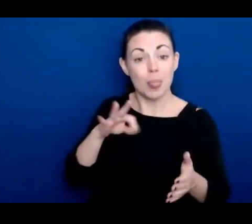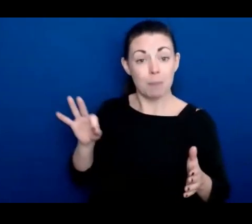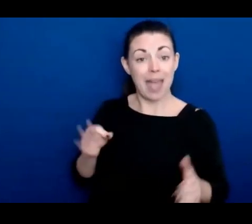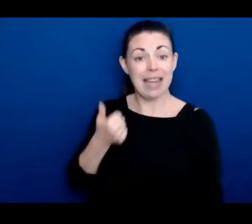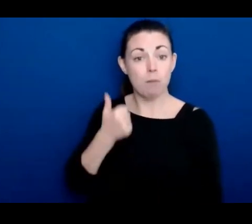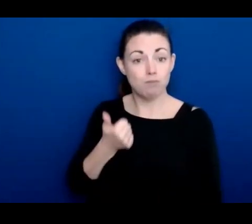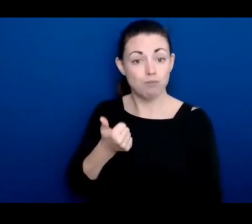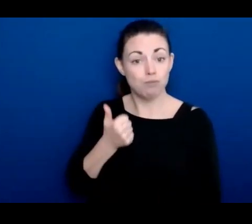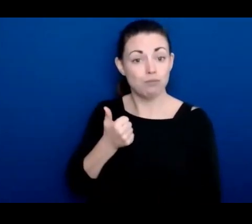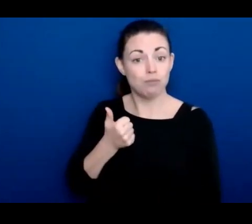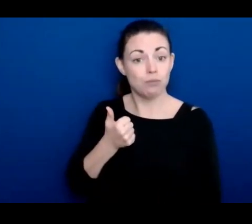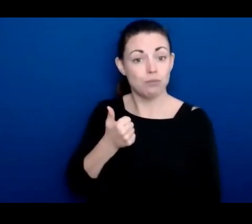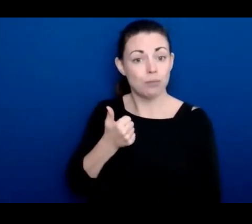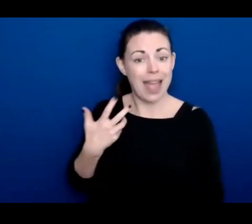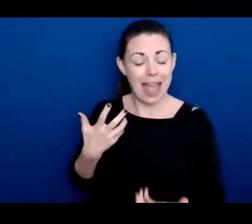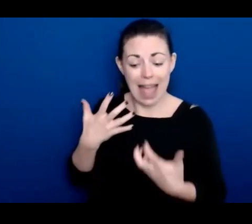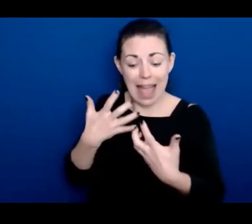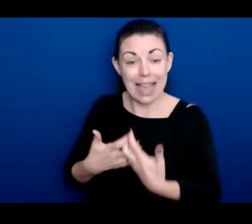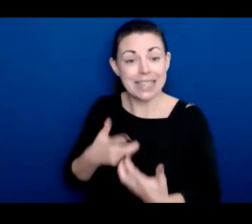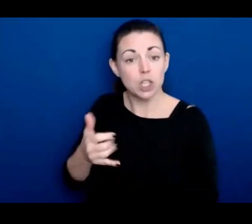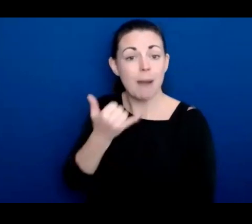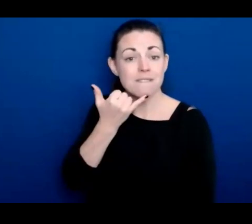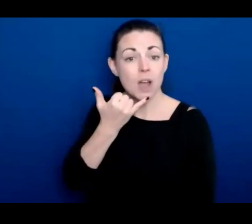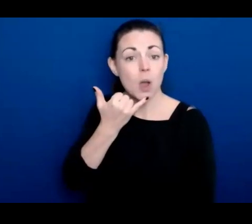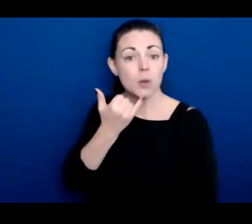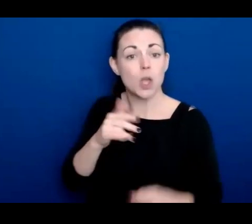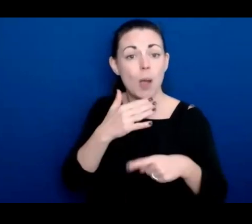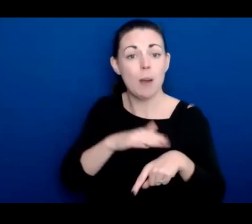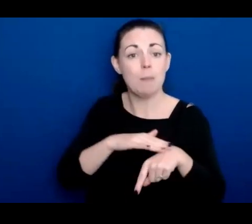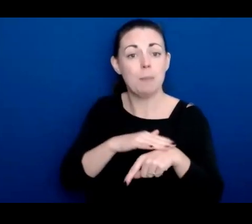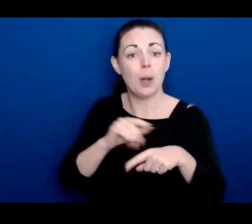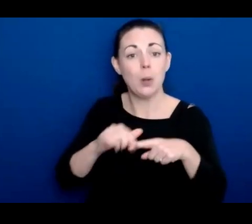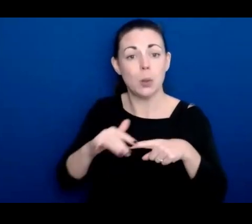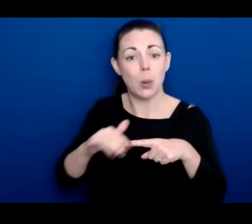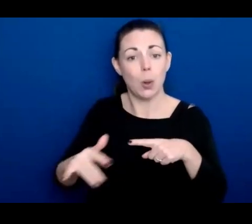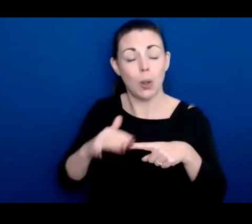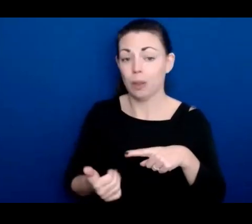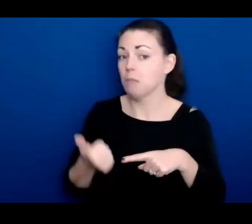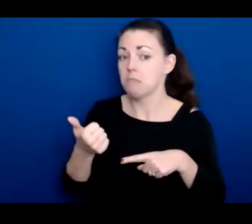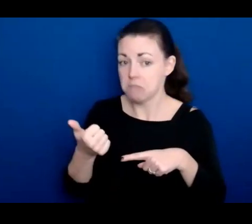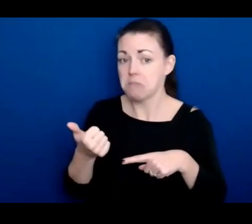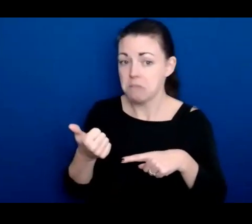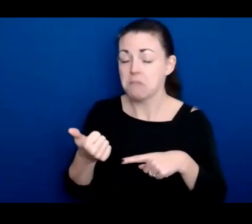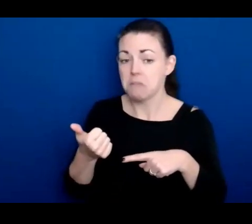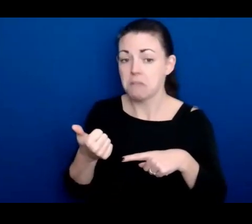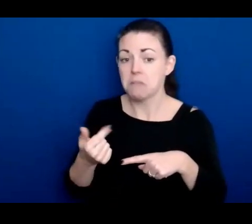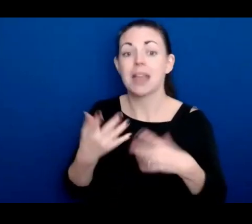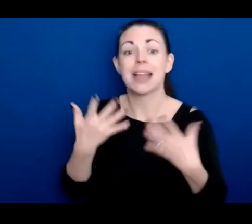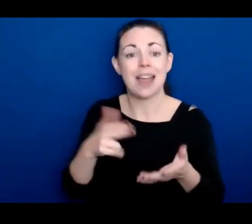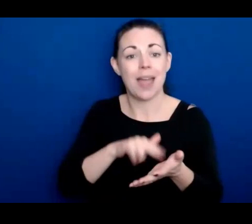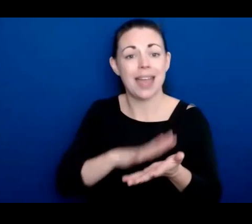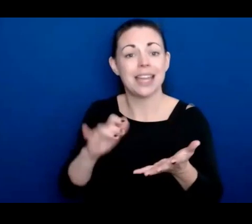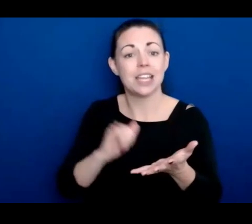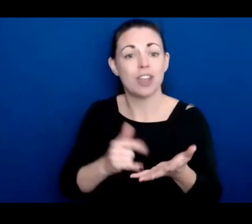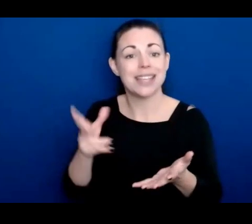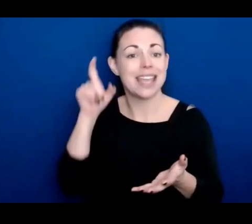It did connect to my phone by Bluetooth for me, which I found a good feature. However, now my NHS hearing aids do that